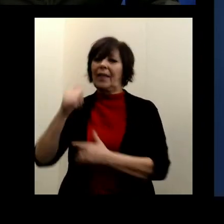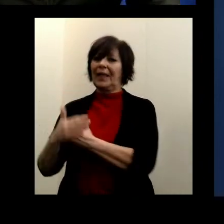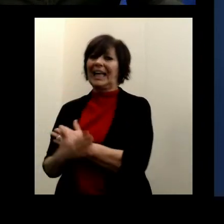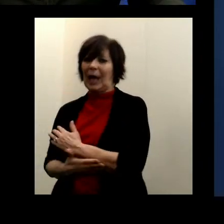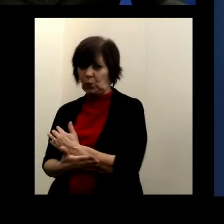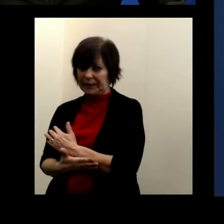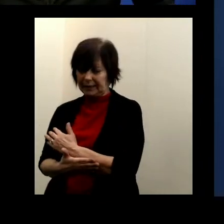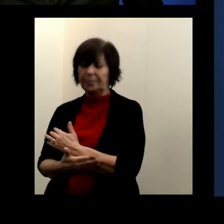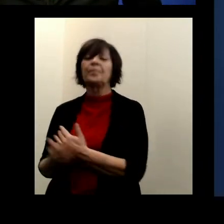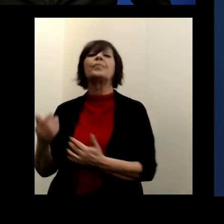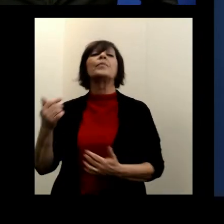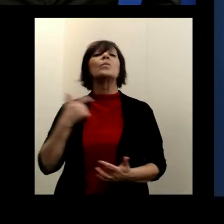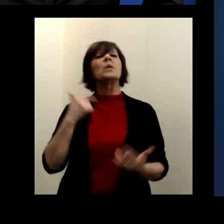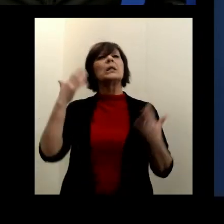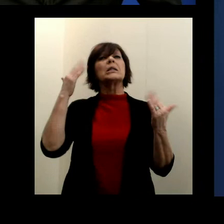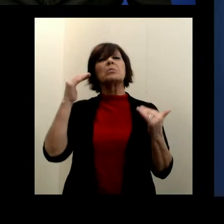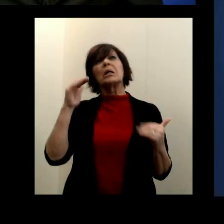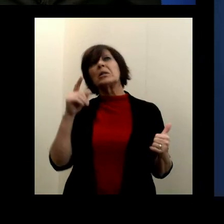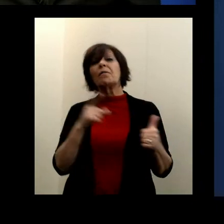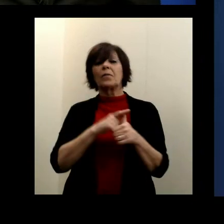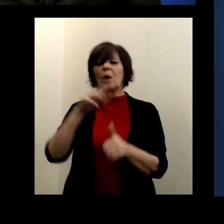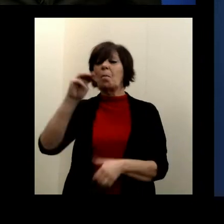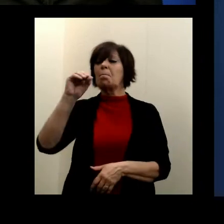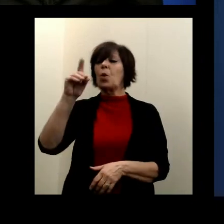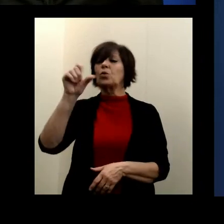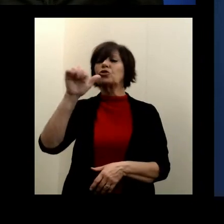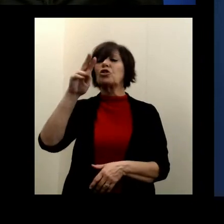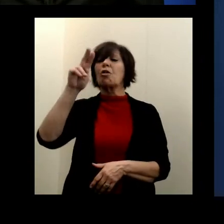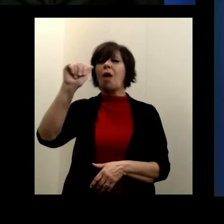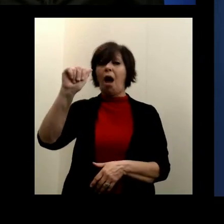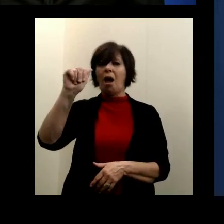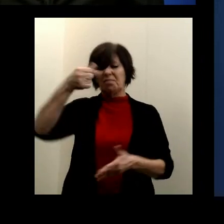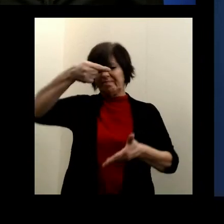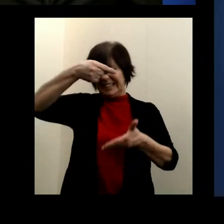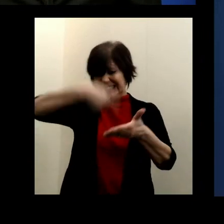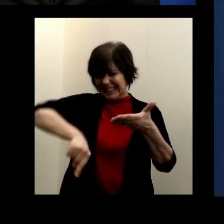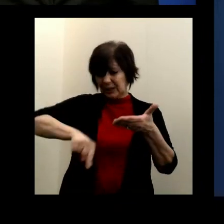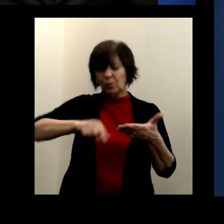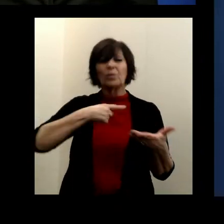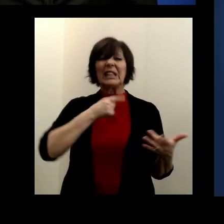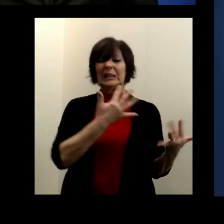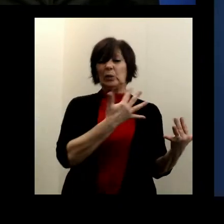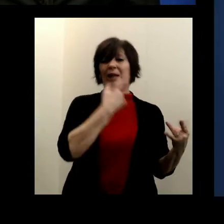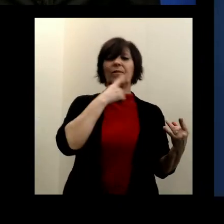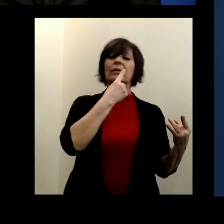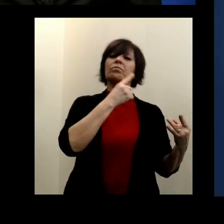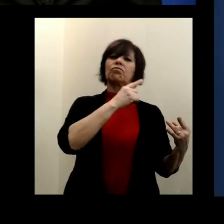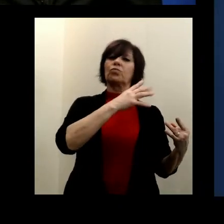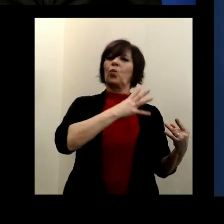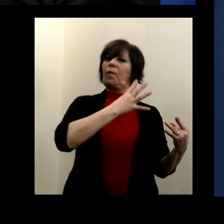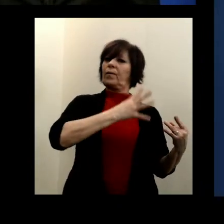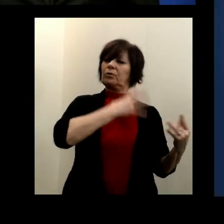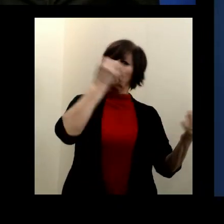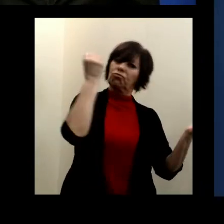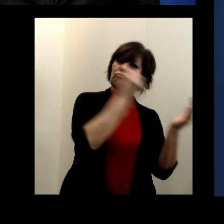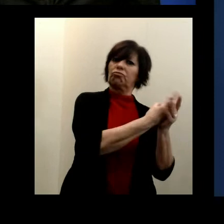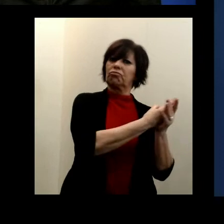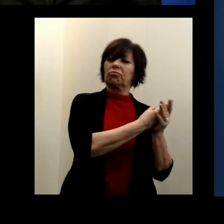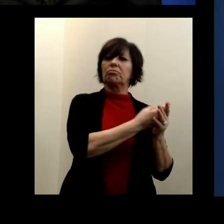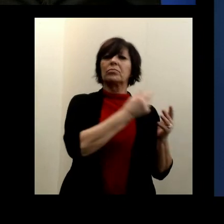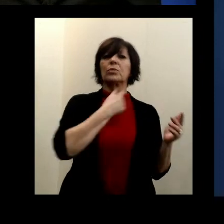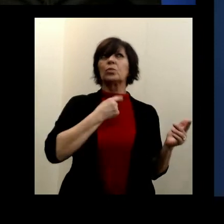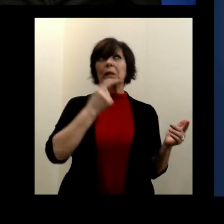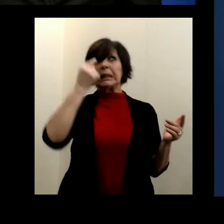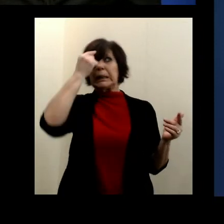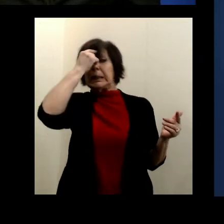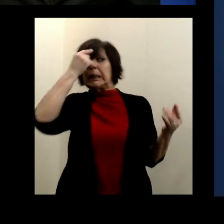do anticipate the first doses of the Moderna vaccine will be received next week once the official authorization has been provided by the FDA. And we think that may actually